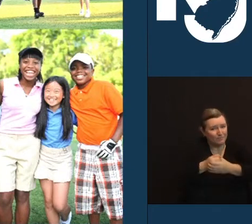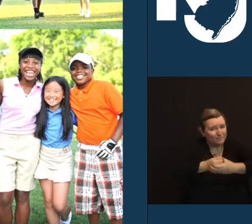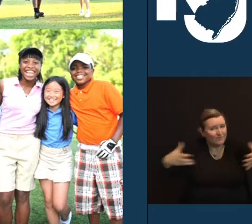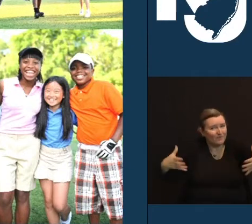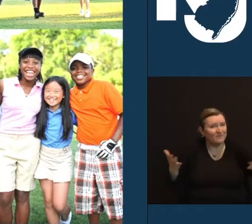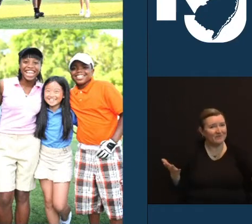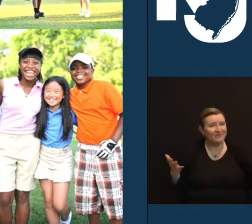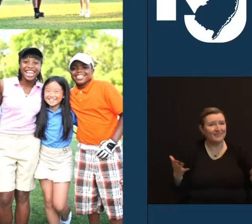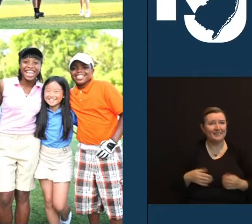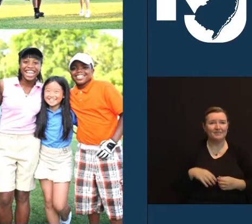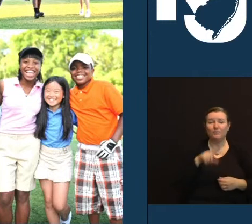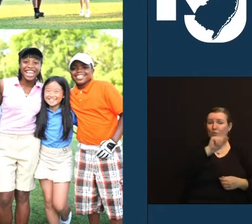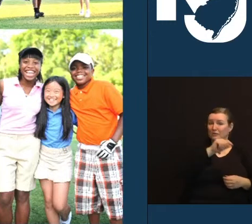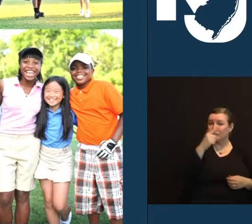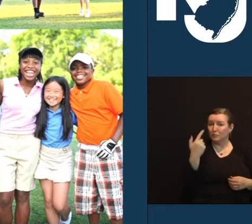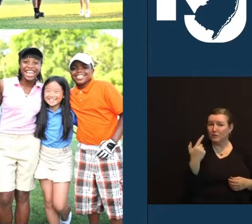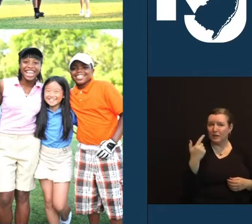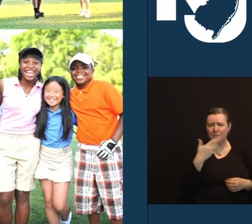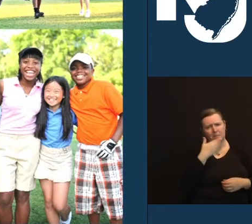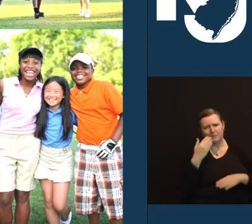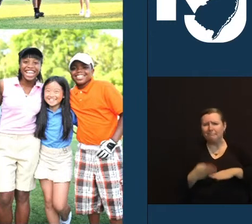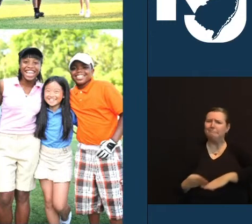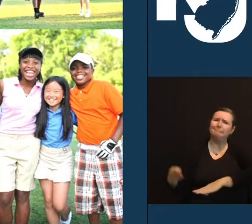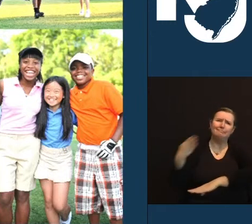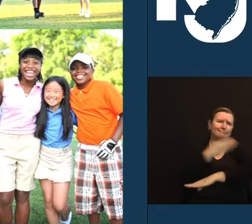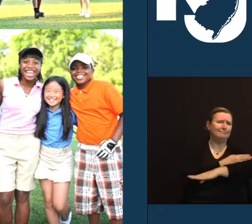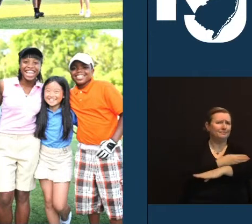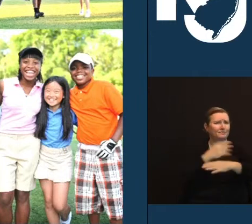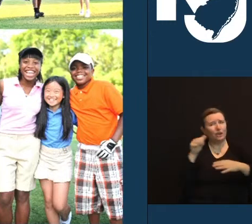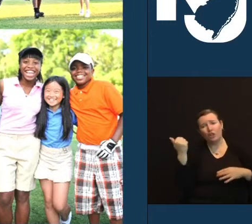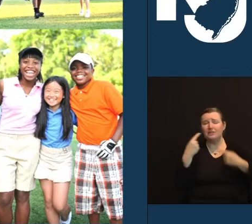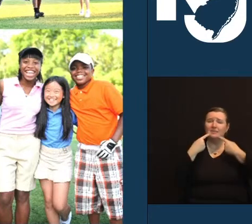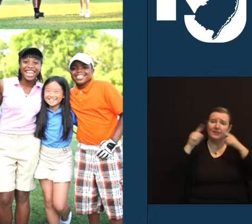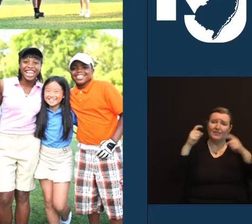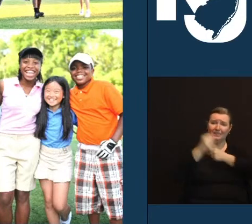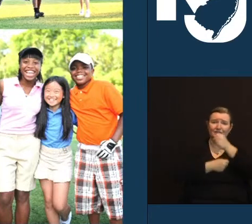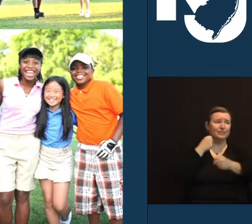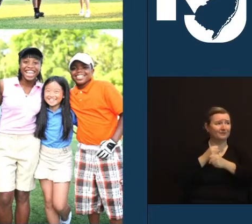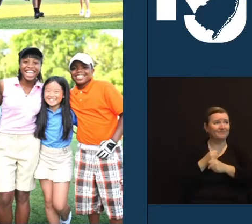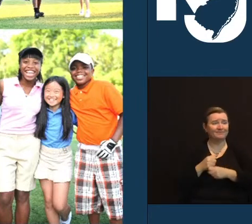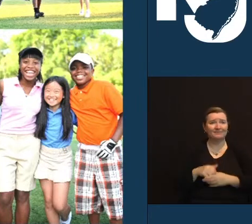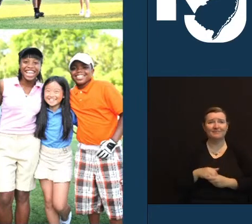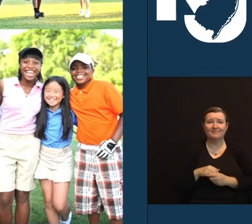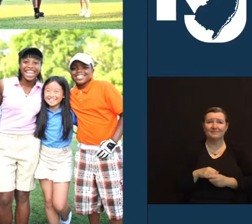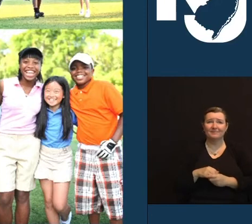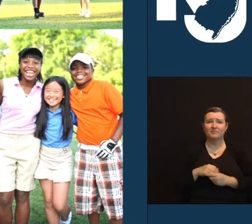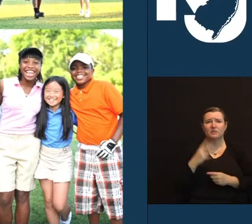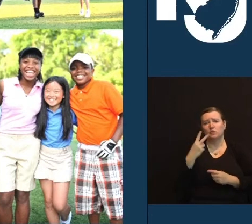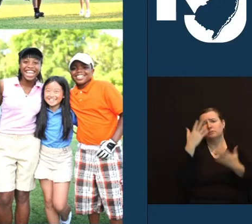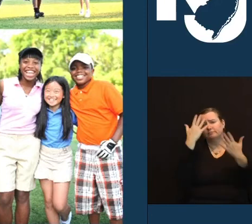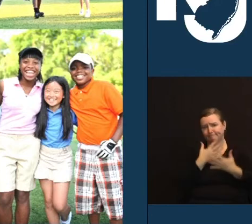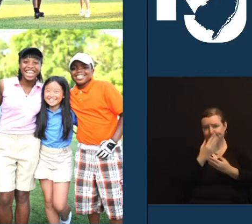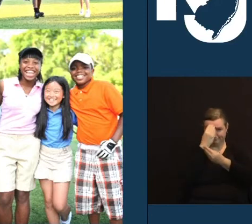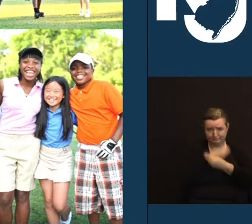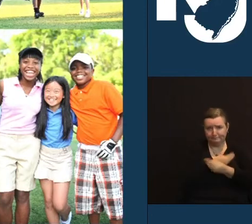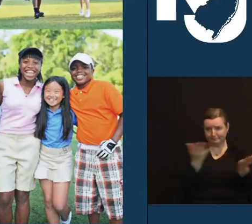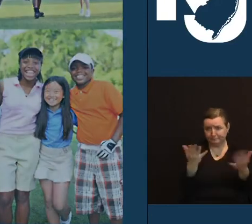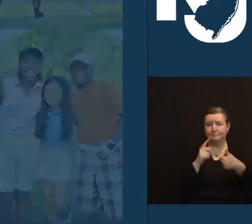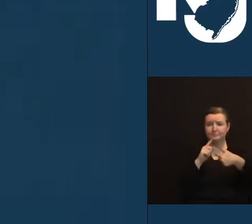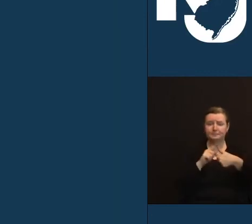and another successful year. A couple of sad notes before I turn things over to Tina. First up, this